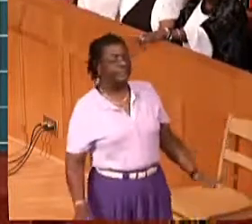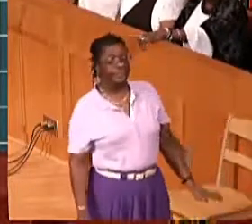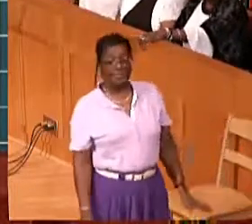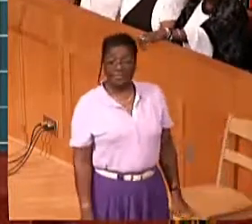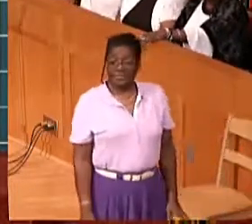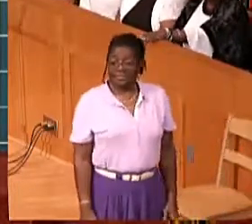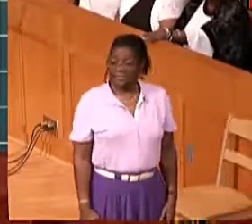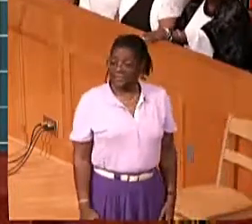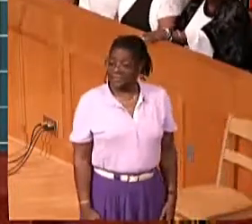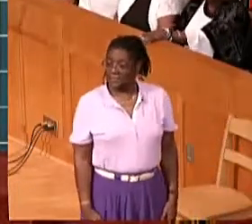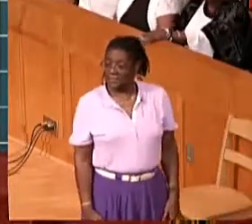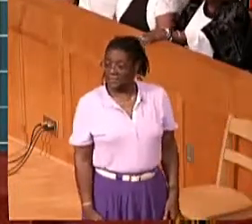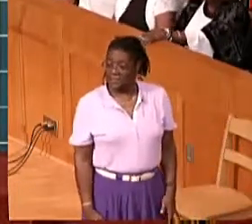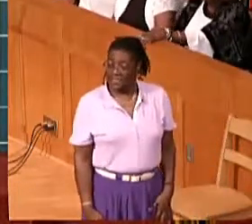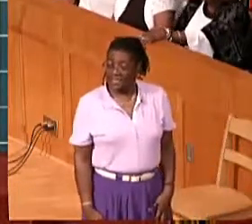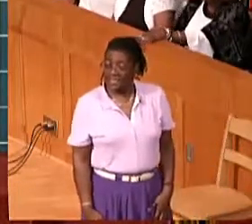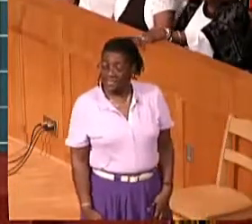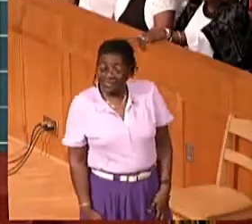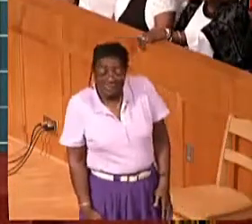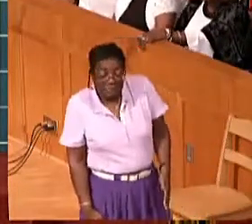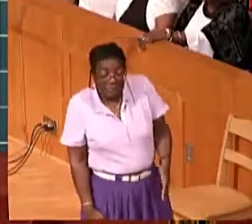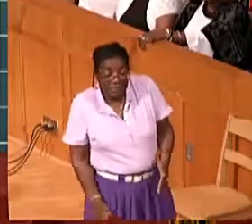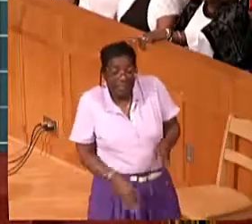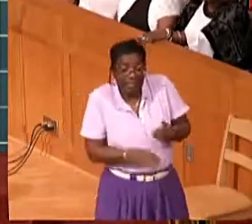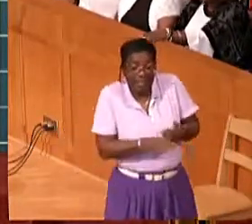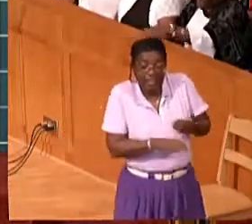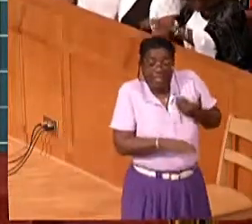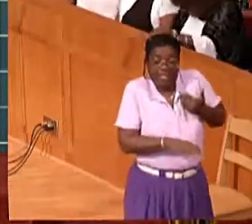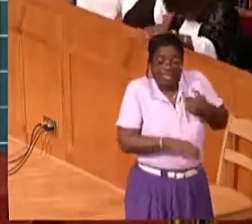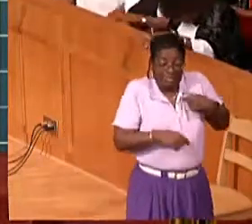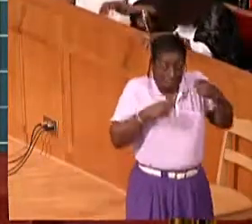Oh, somebody cried last night, "Since I lost my baby." Come on.